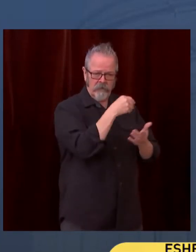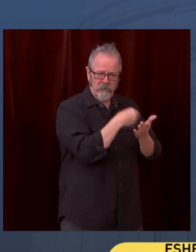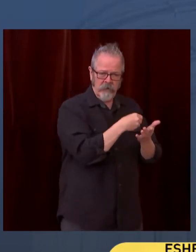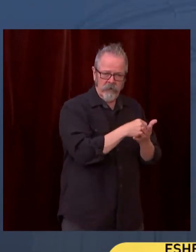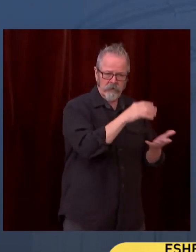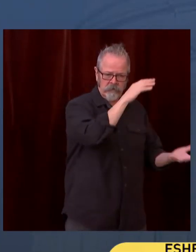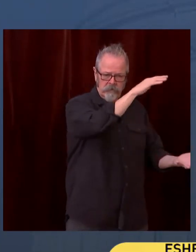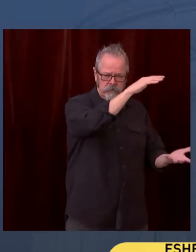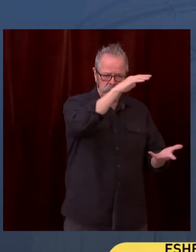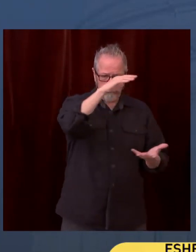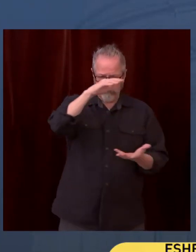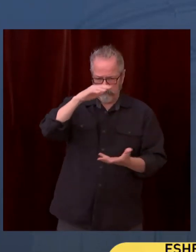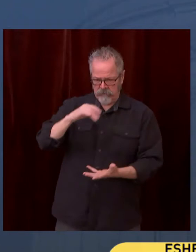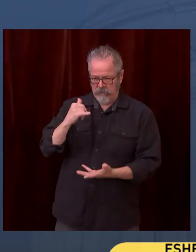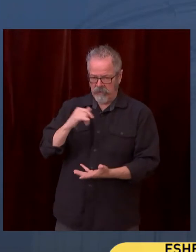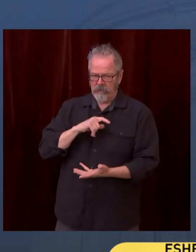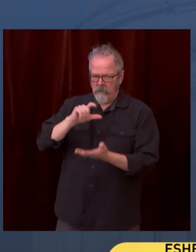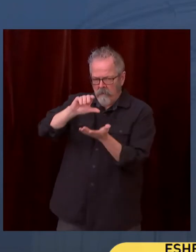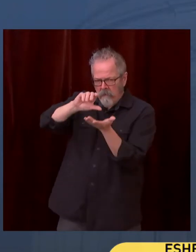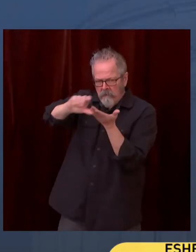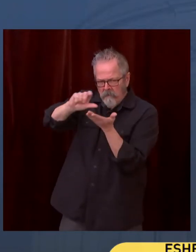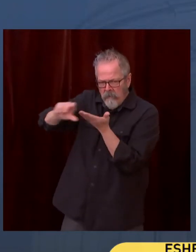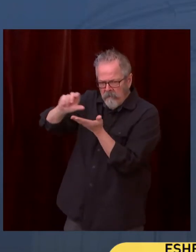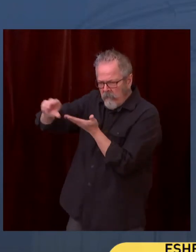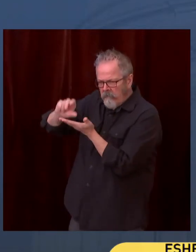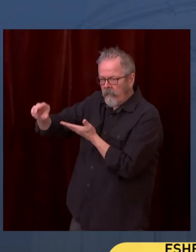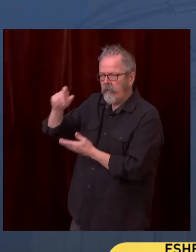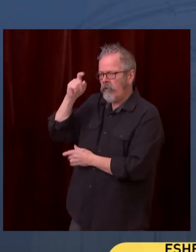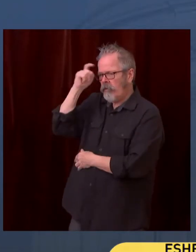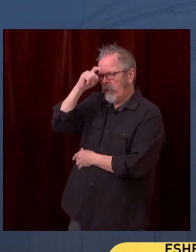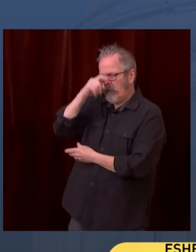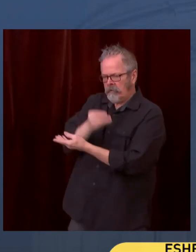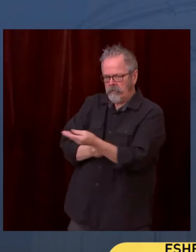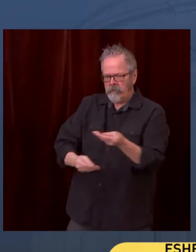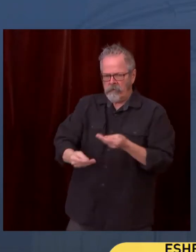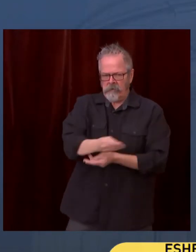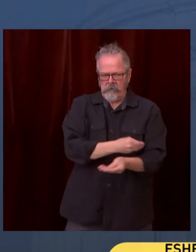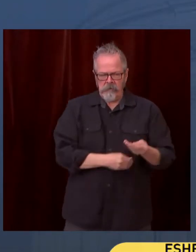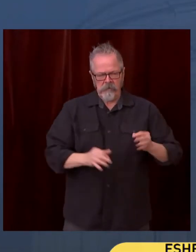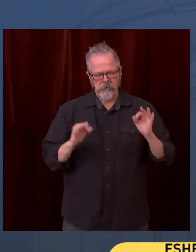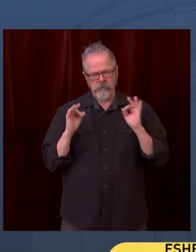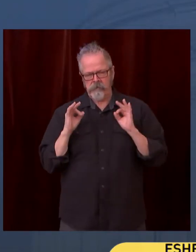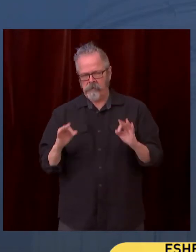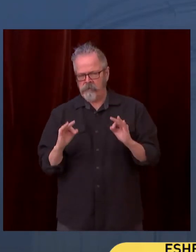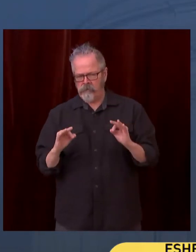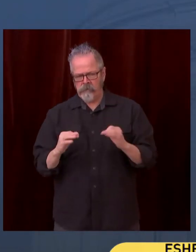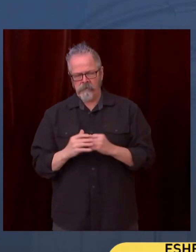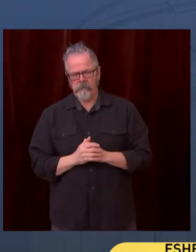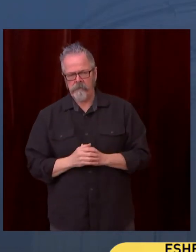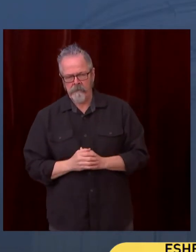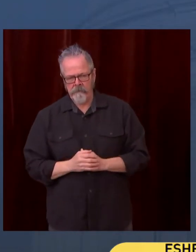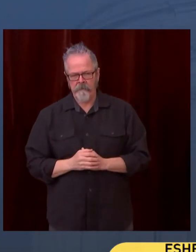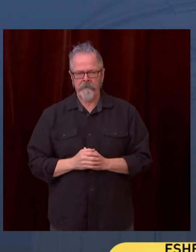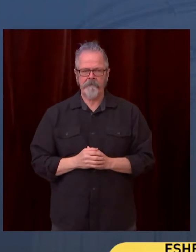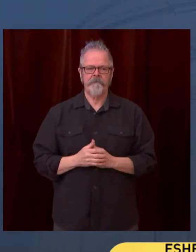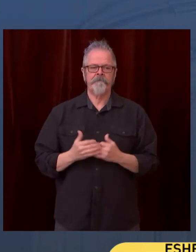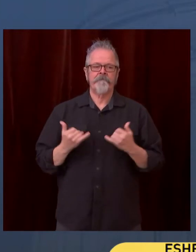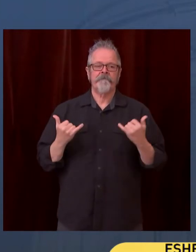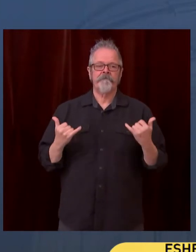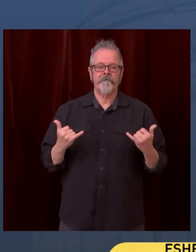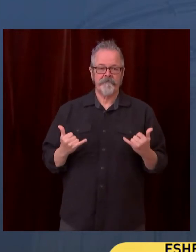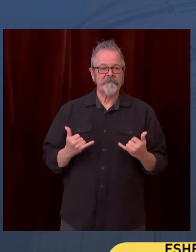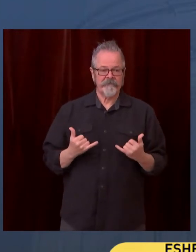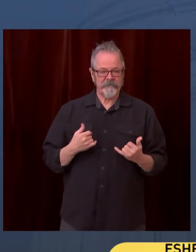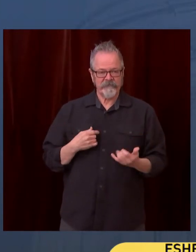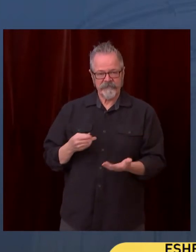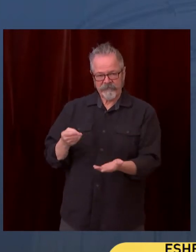that. With that, I'm happily signing House Bill 1368, and I know it's going to help a